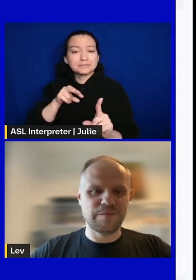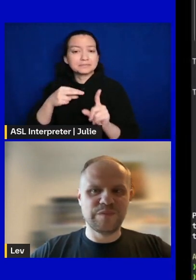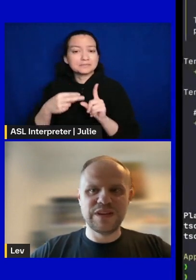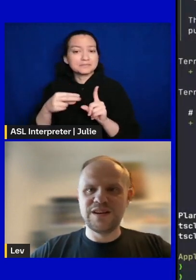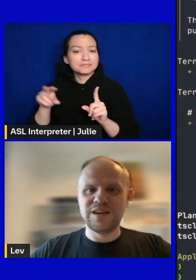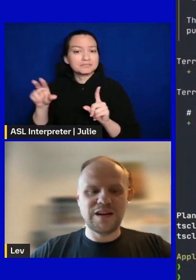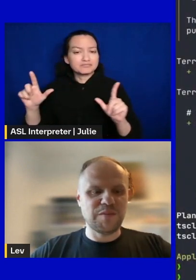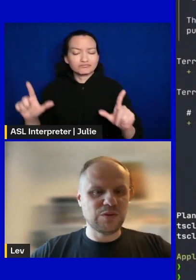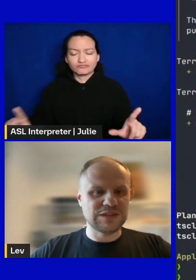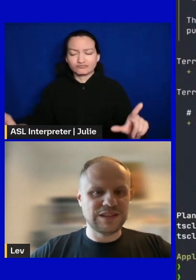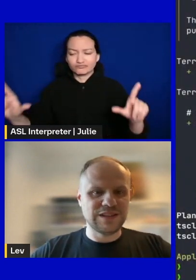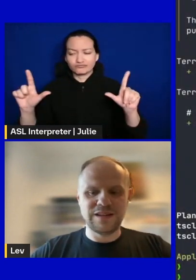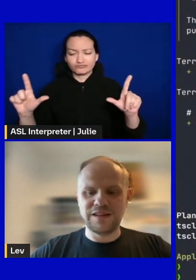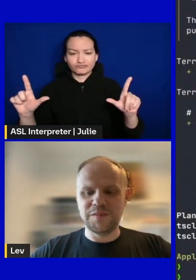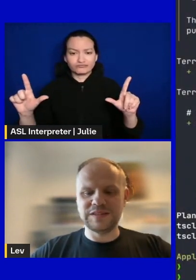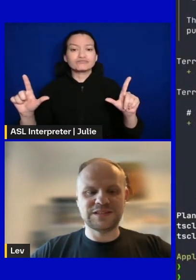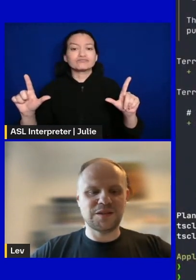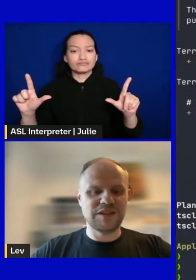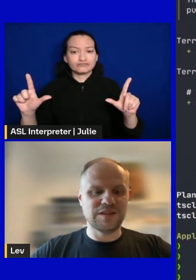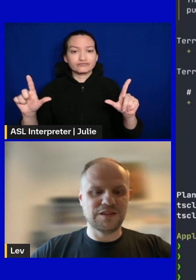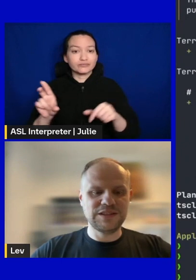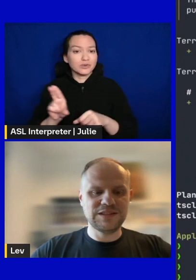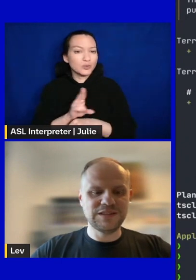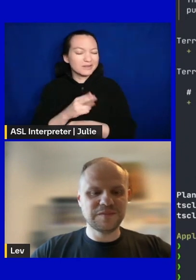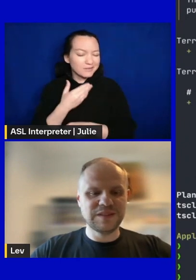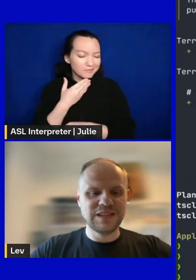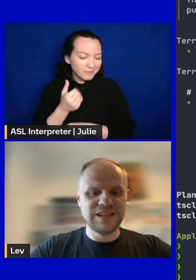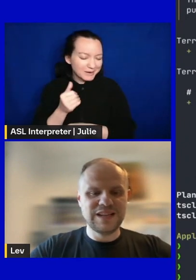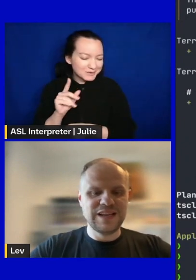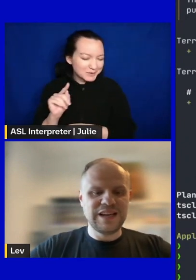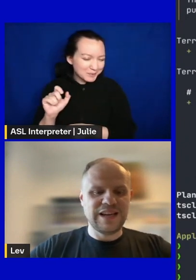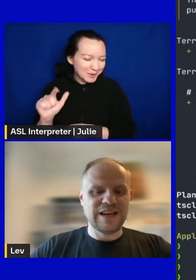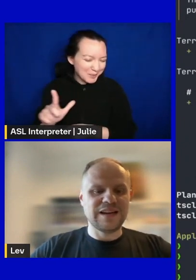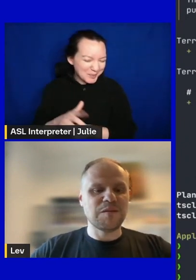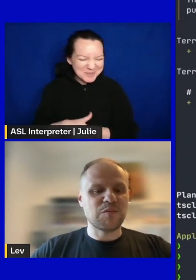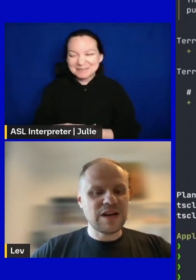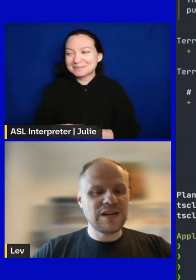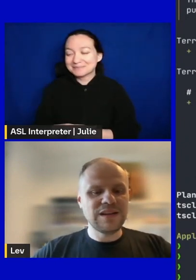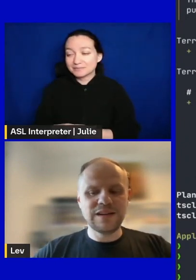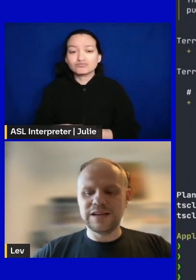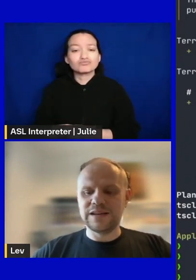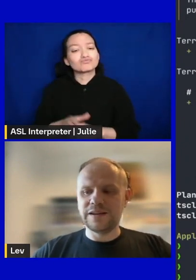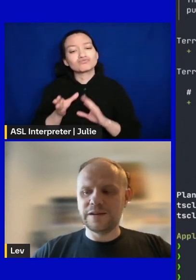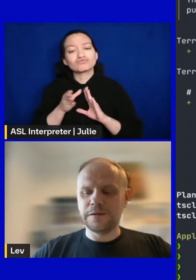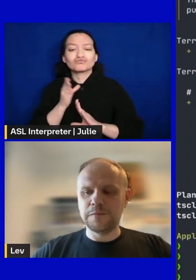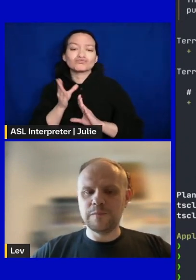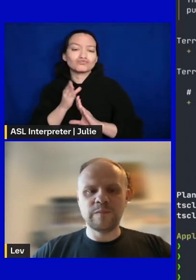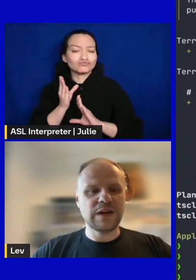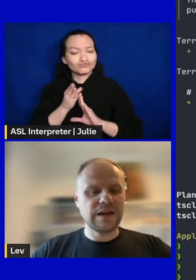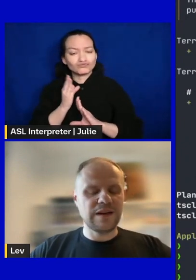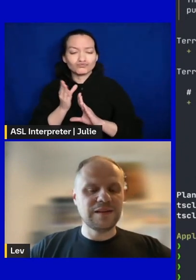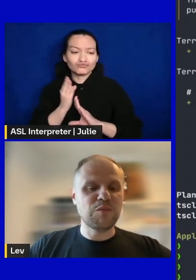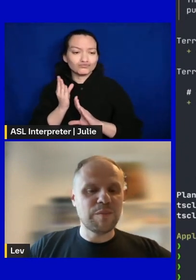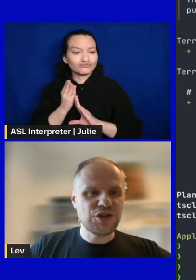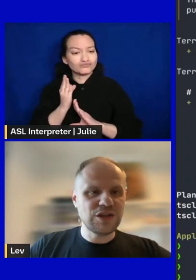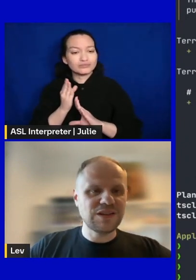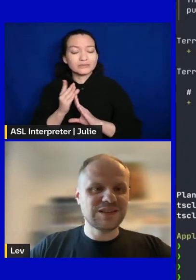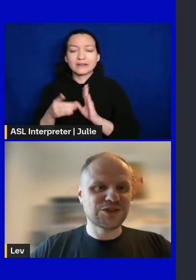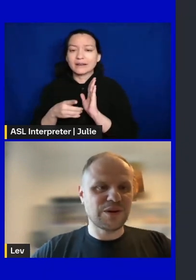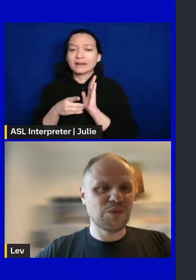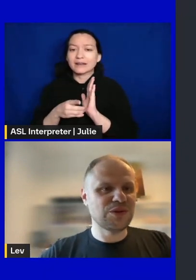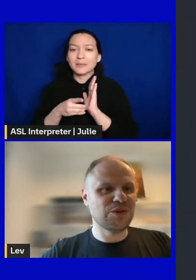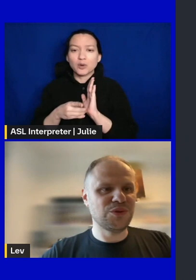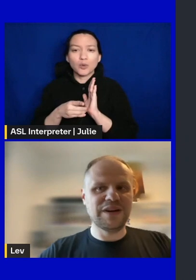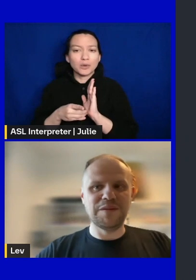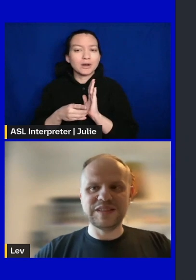perspective. I'm using the best terminal there is, and I'm running a demo magic,